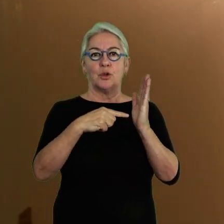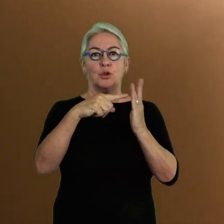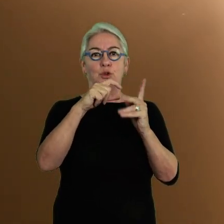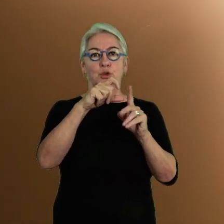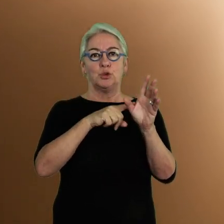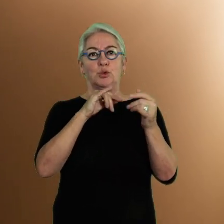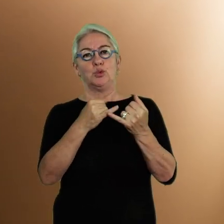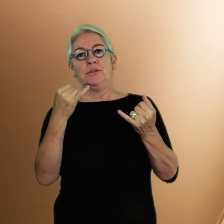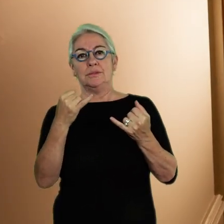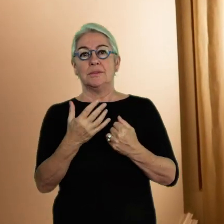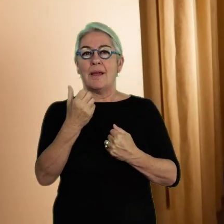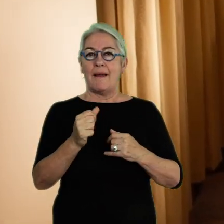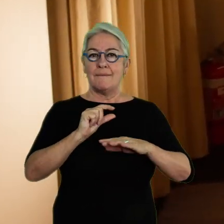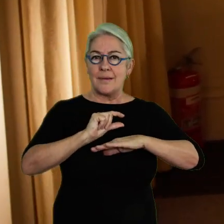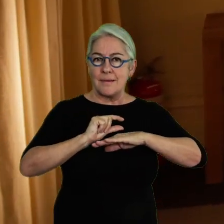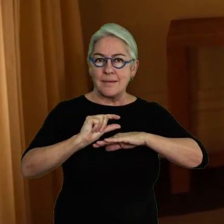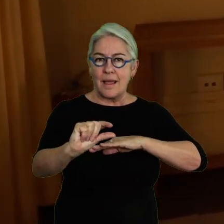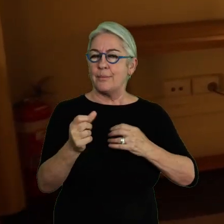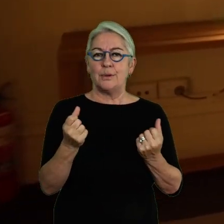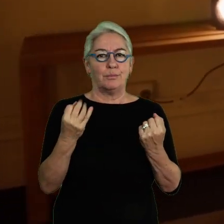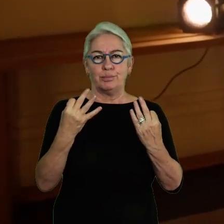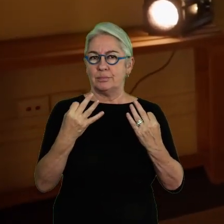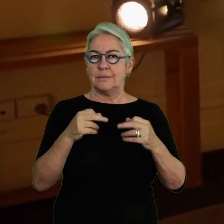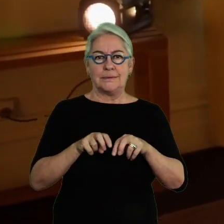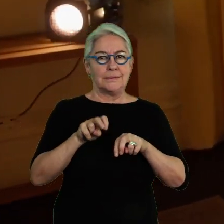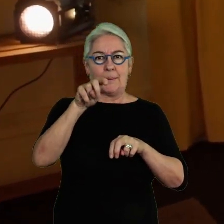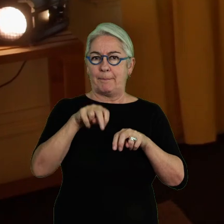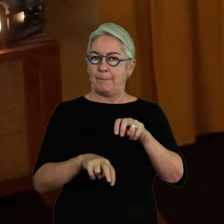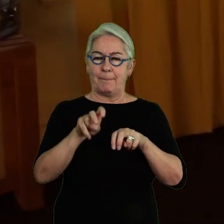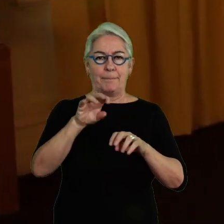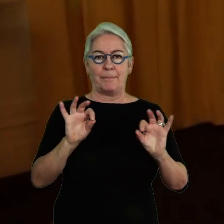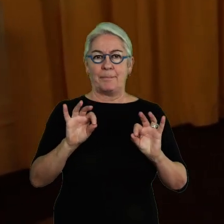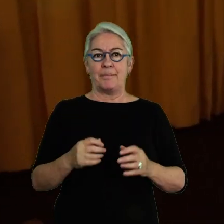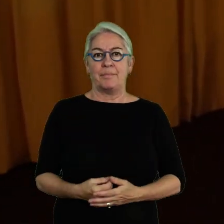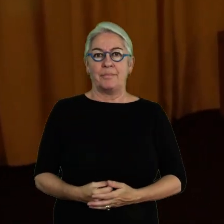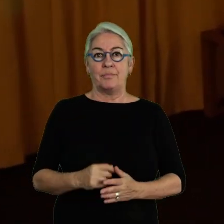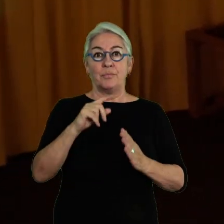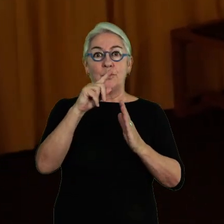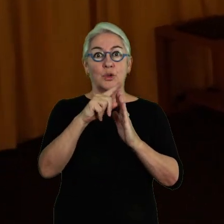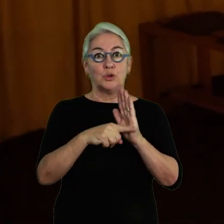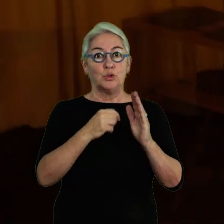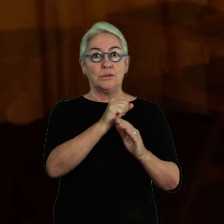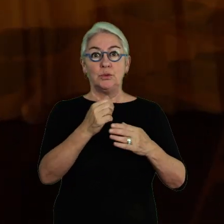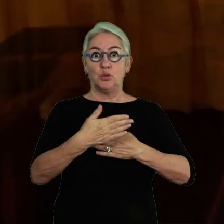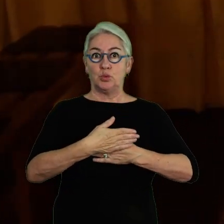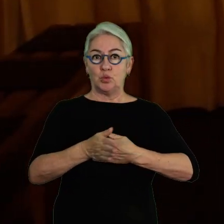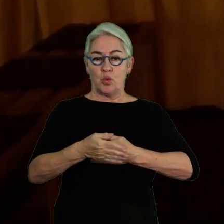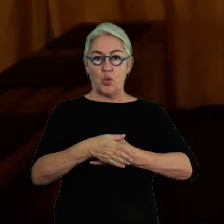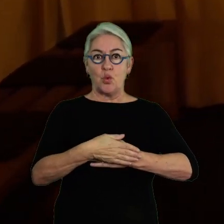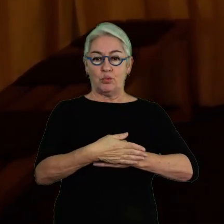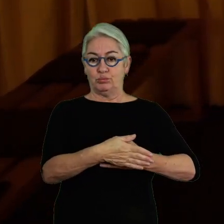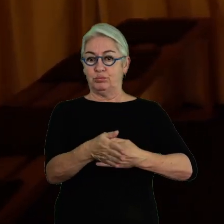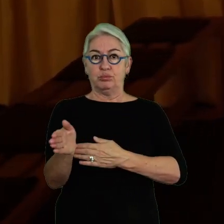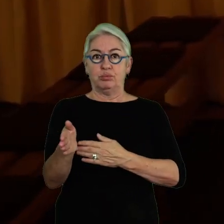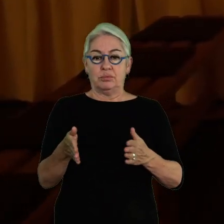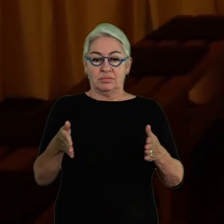The floor is carpeted and step-free. Judy's has a doorway of 80 centimetres wide and is